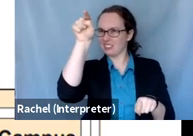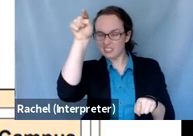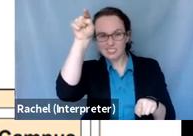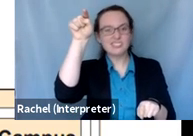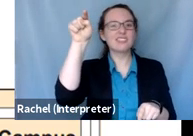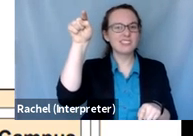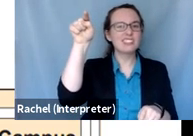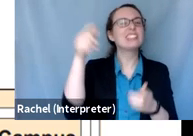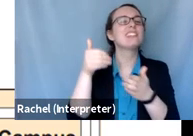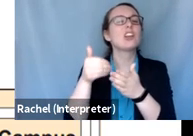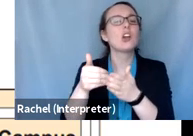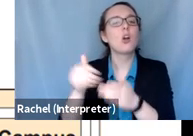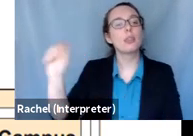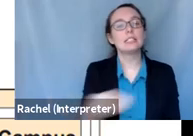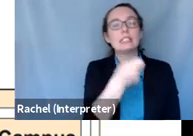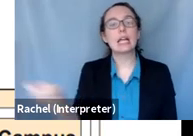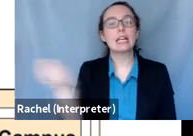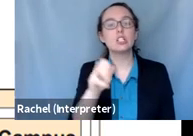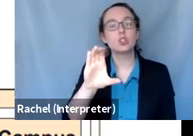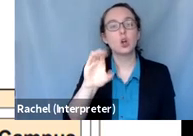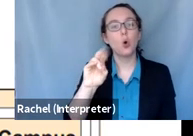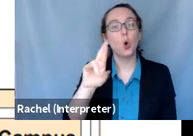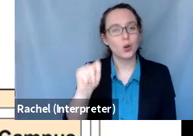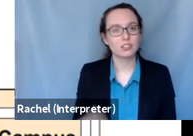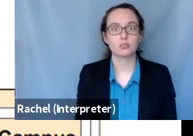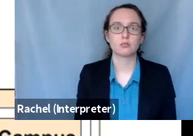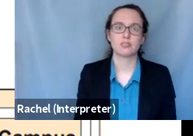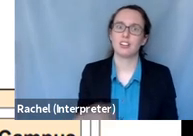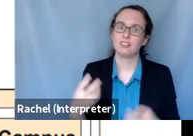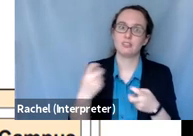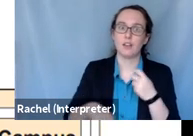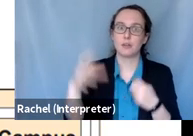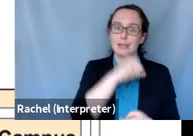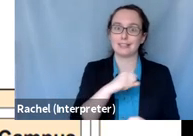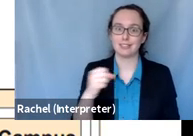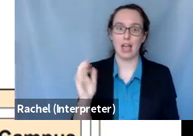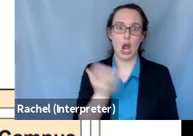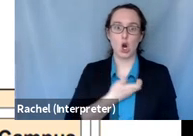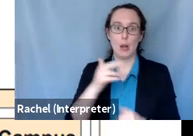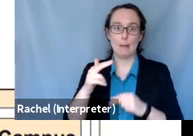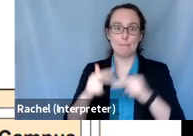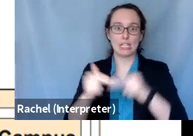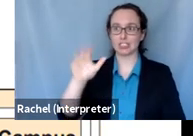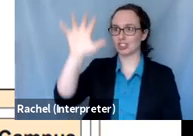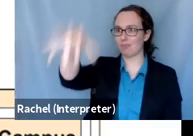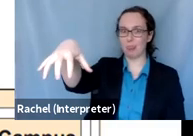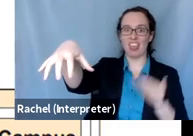courts. Hard to miss. We're really the only people here, so if you just kind of wander around, you'll run into us at some point.